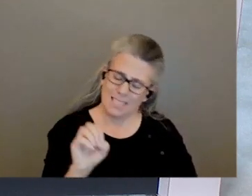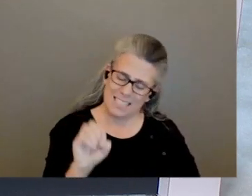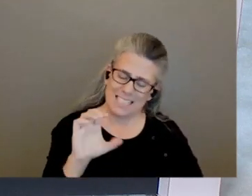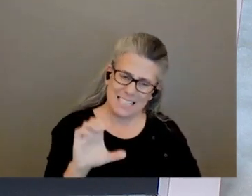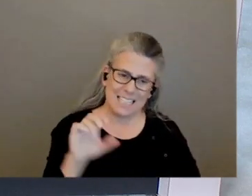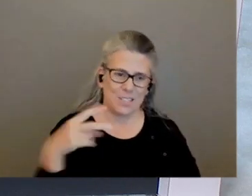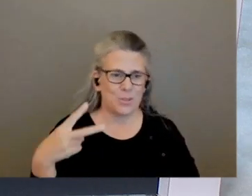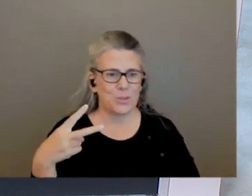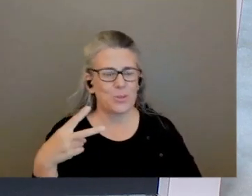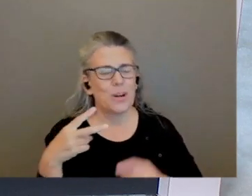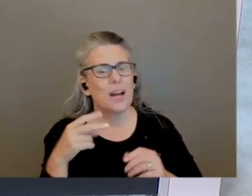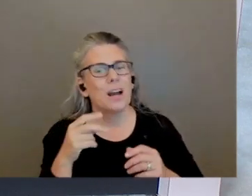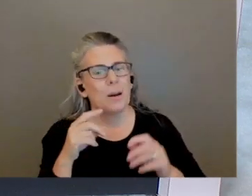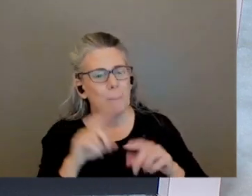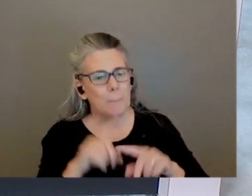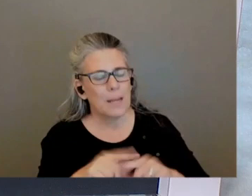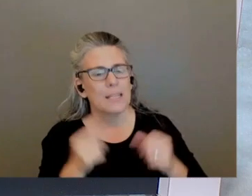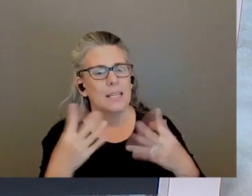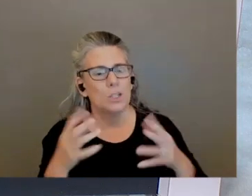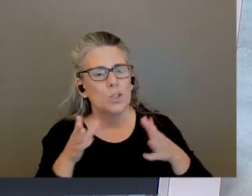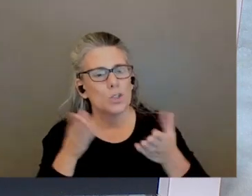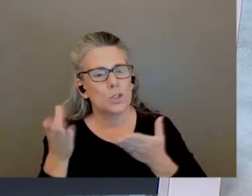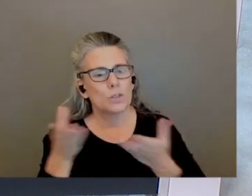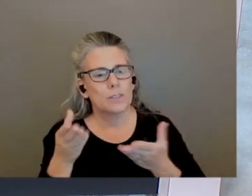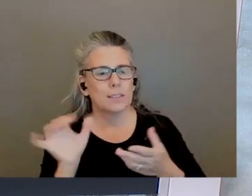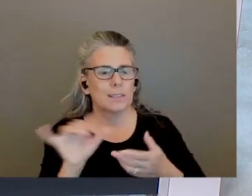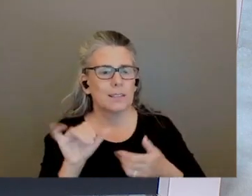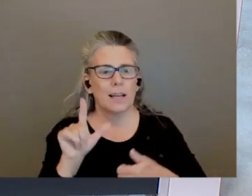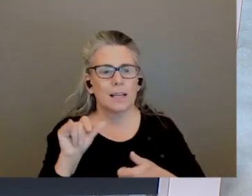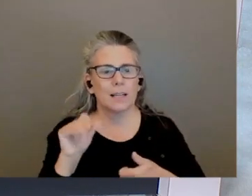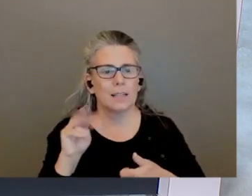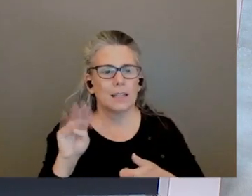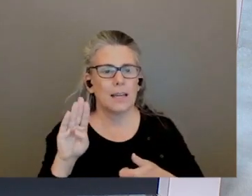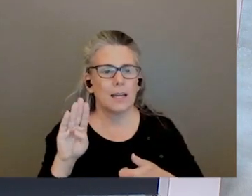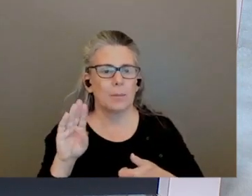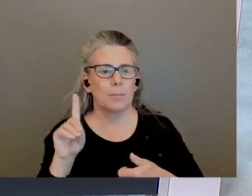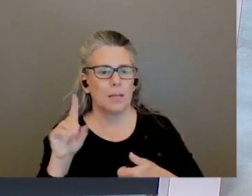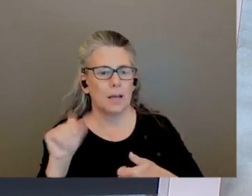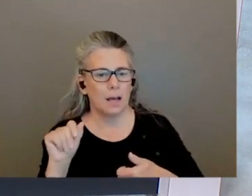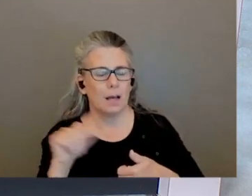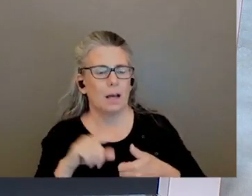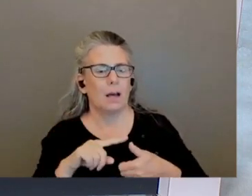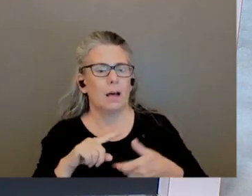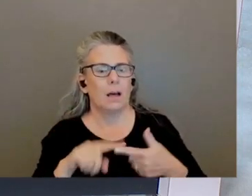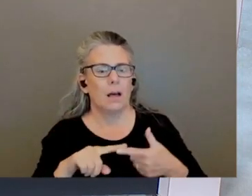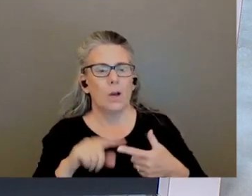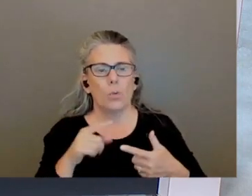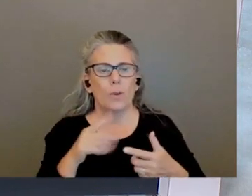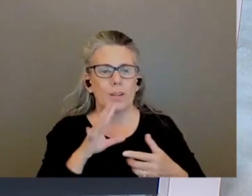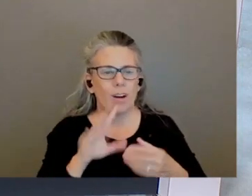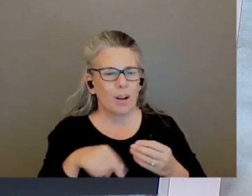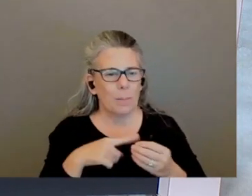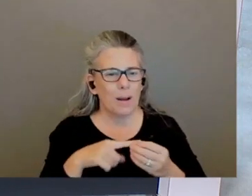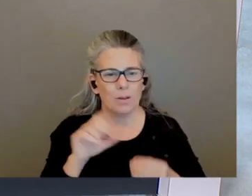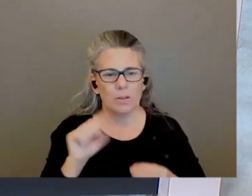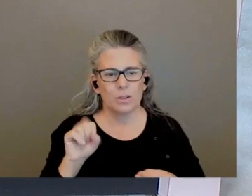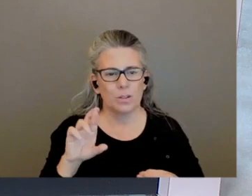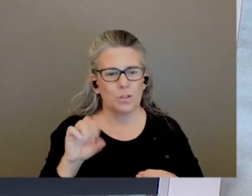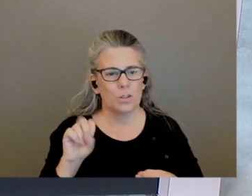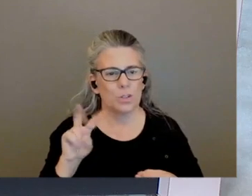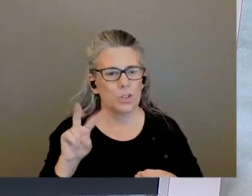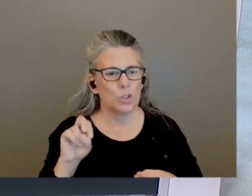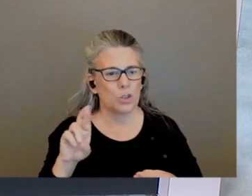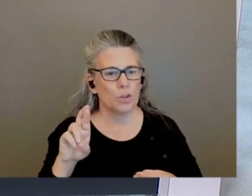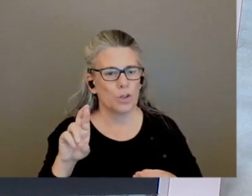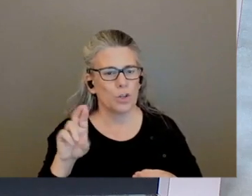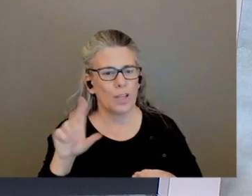database, Lambda running on underlying instances, because we talk about serverless, but let's face it, serverless is not without